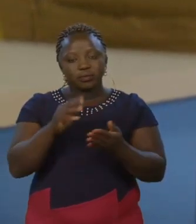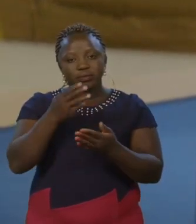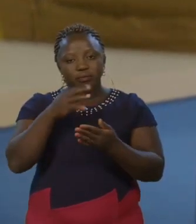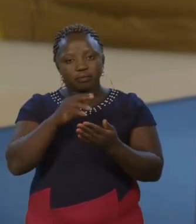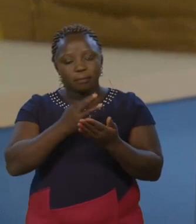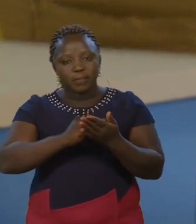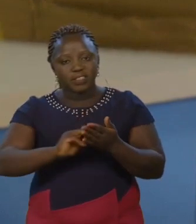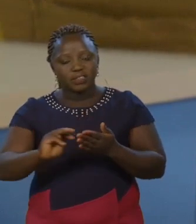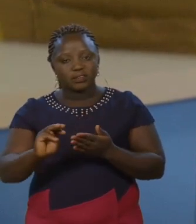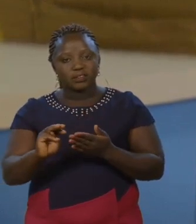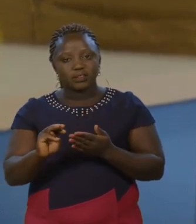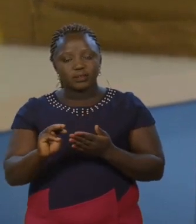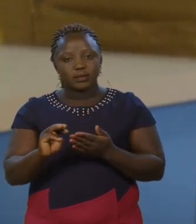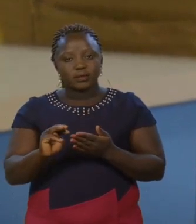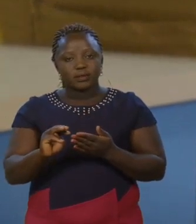SMS,